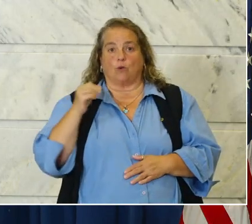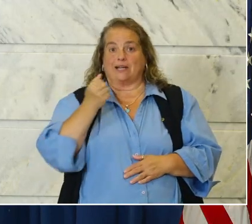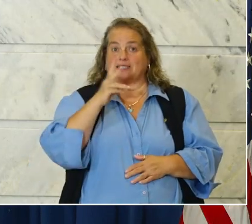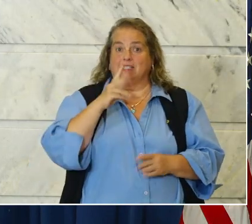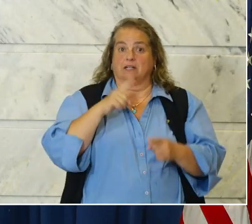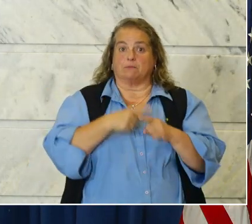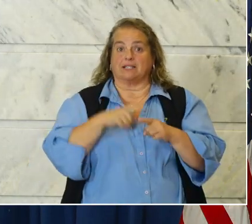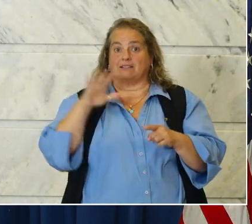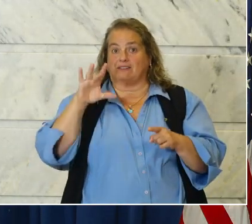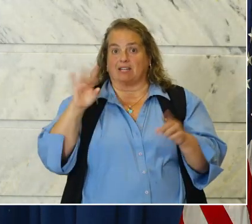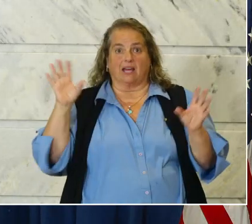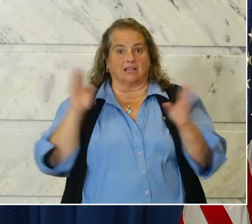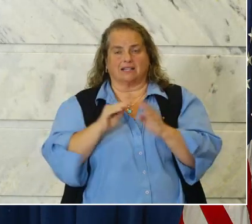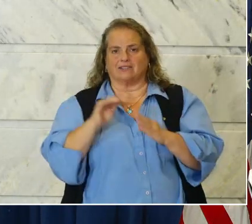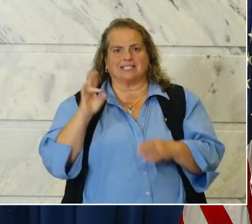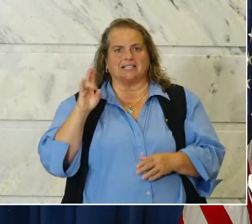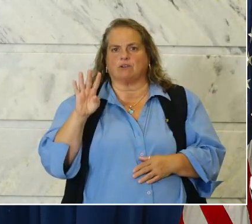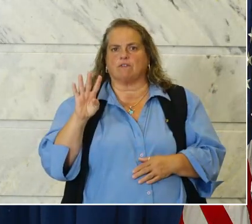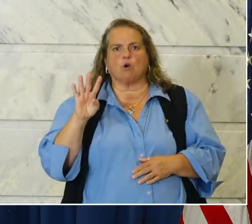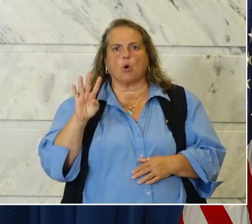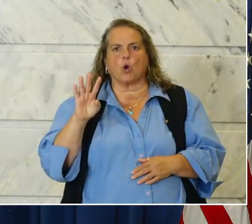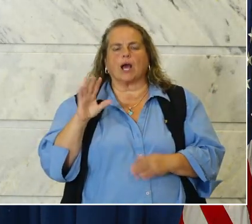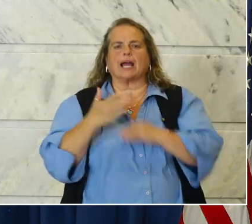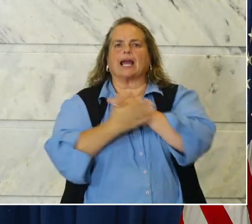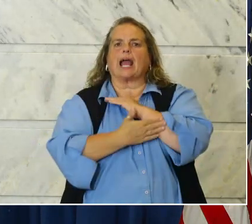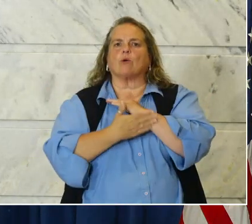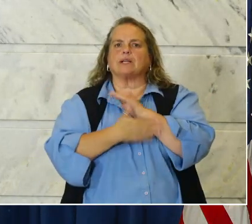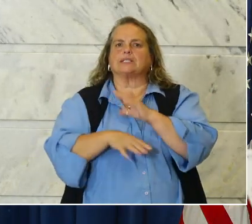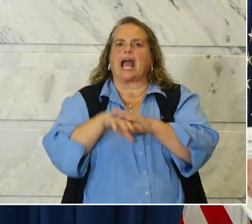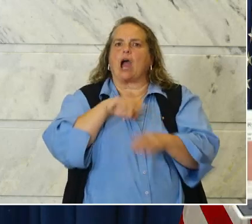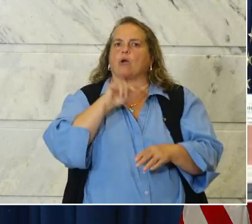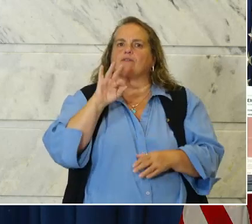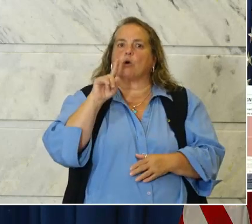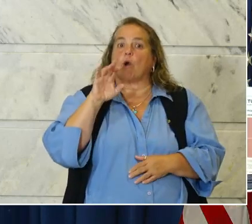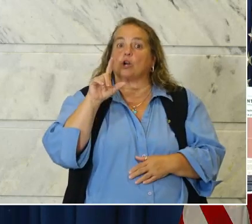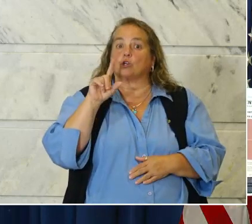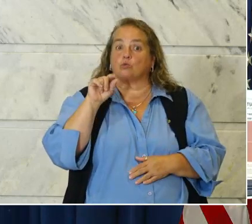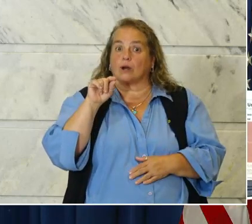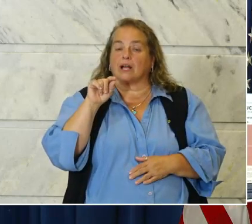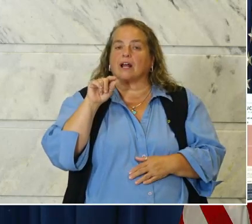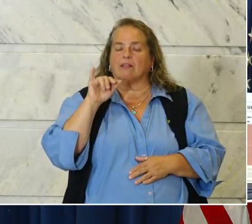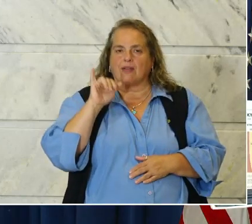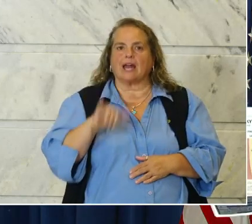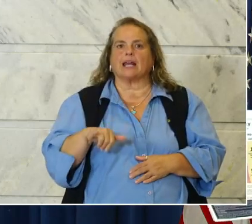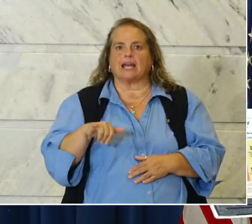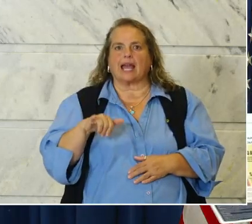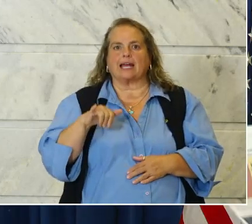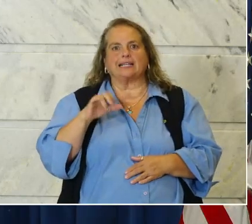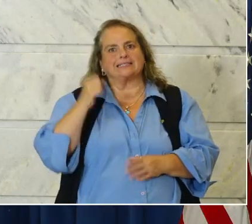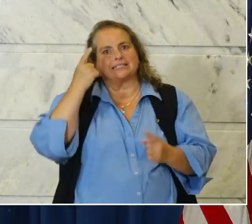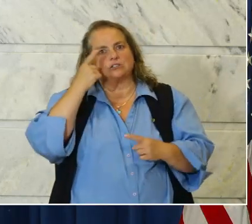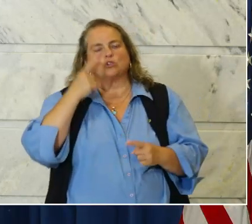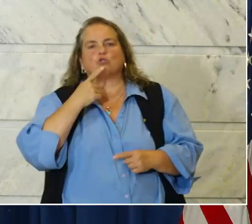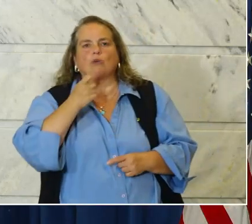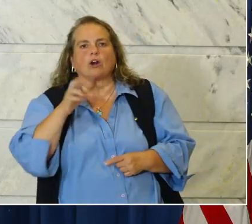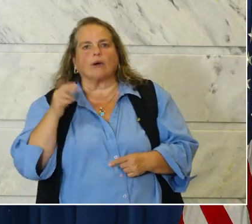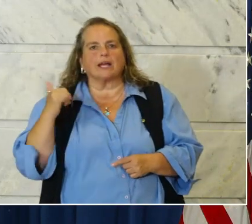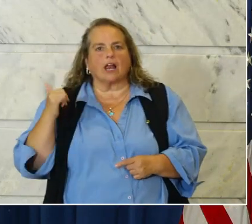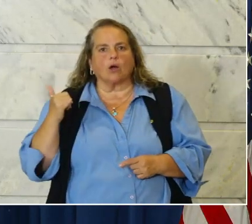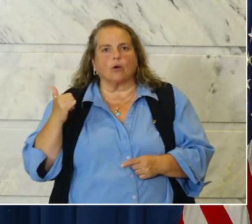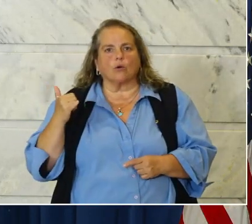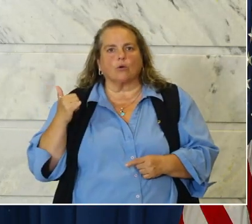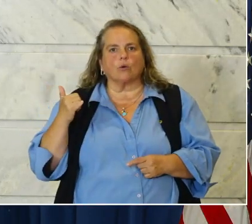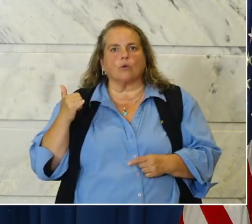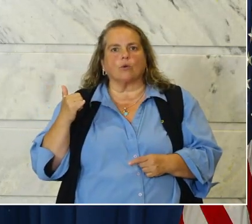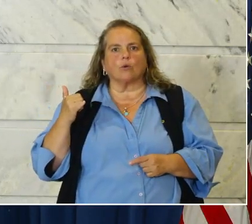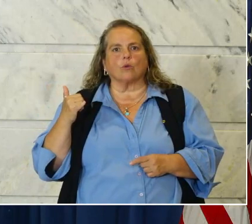do math, 74 counties out of 120 that the White House considers red or yellow. And it's just